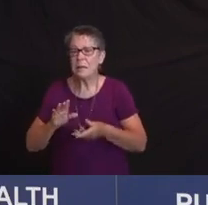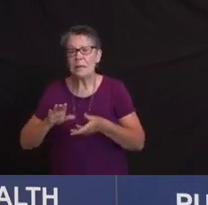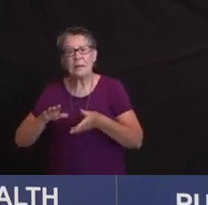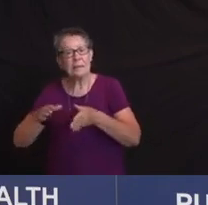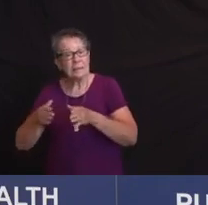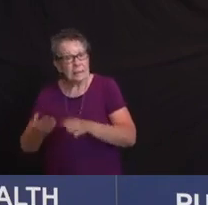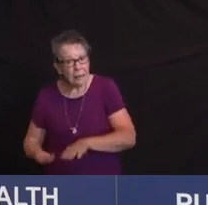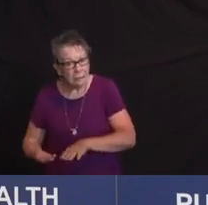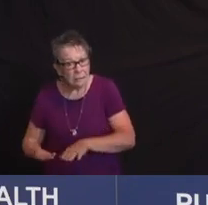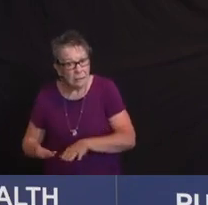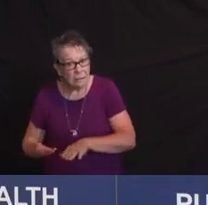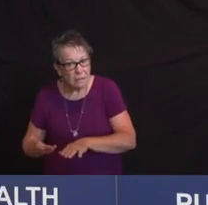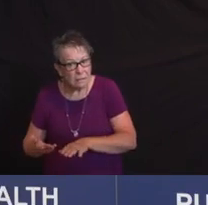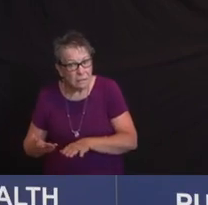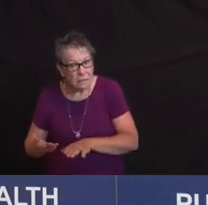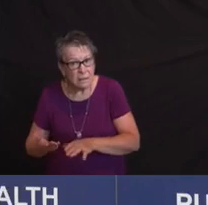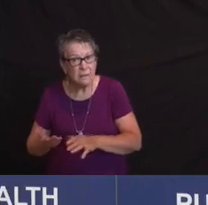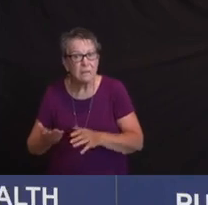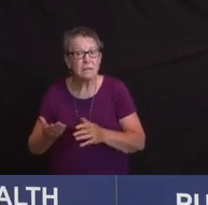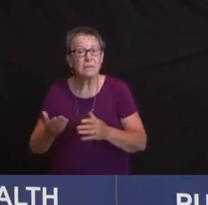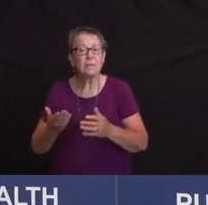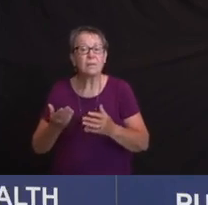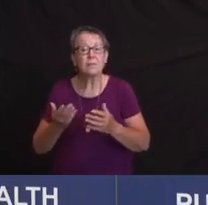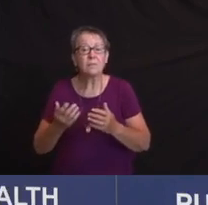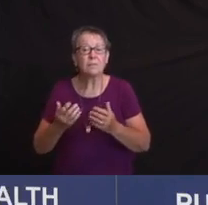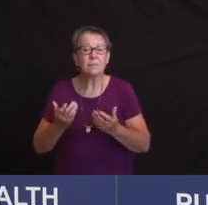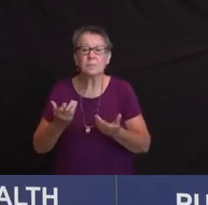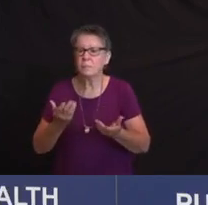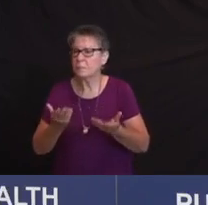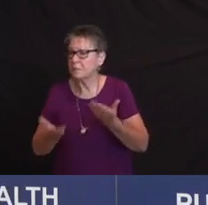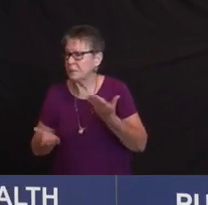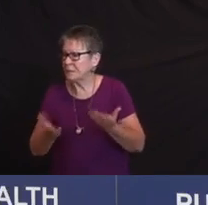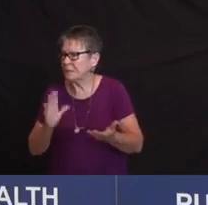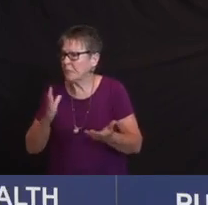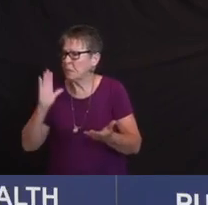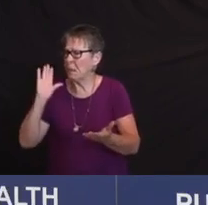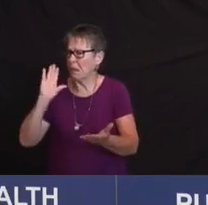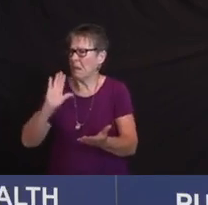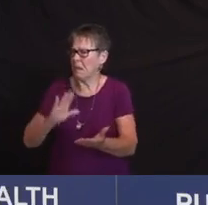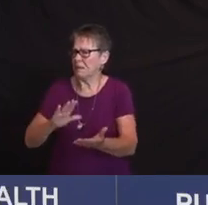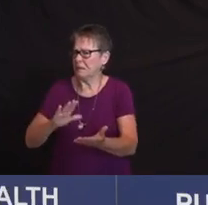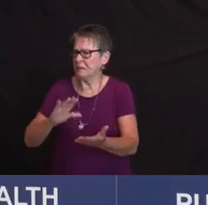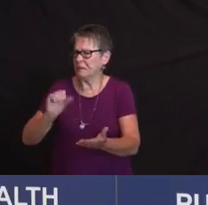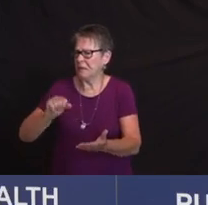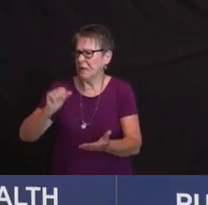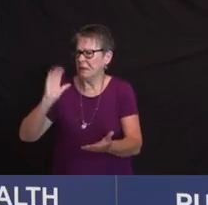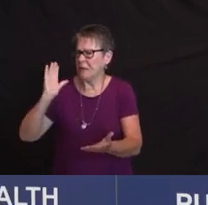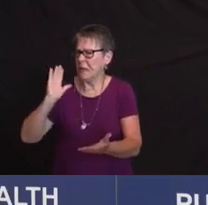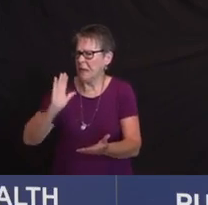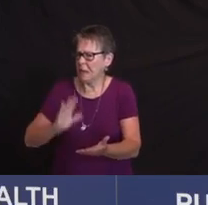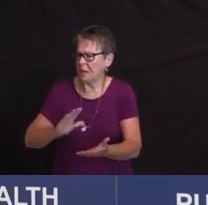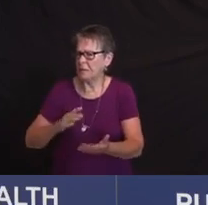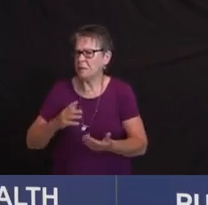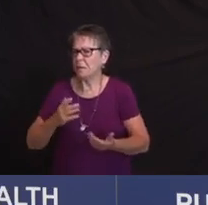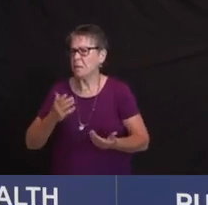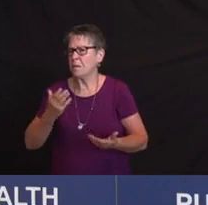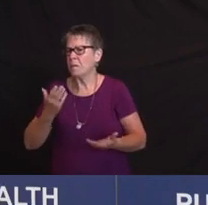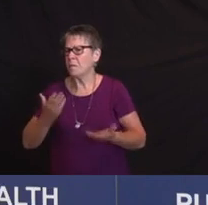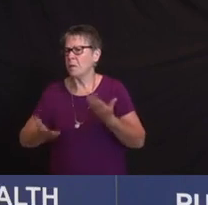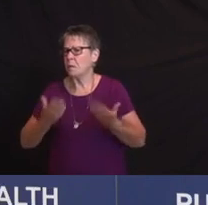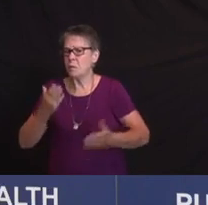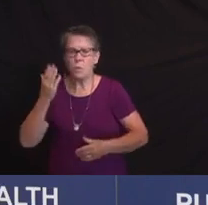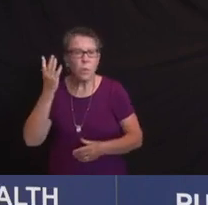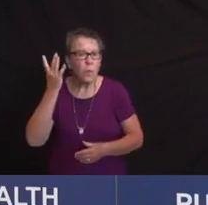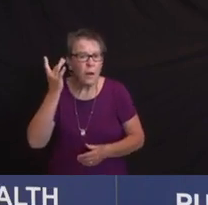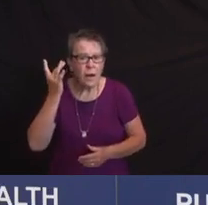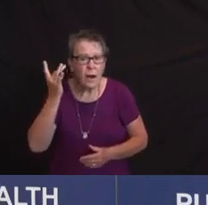are a lagging indicator, have been much lower, again, probably attributable to some sort of effect